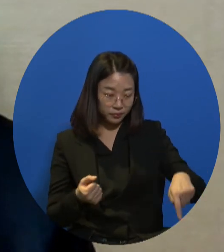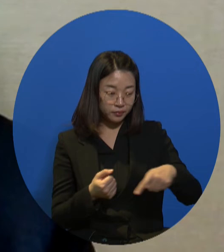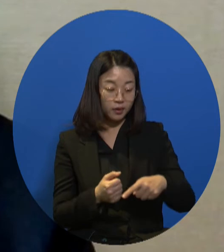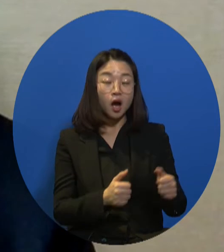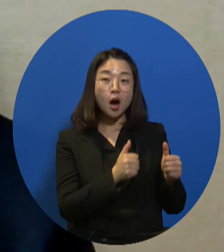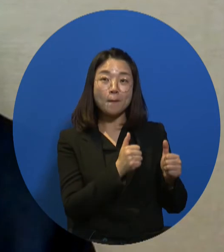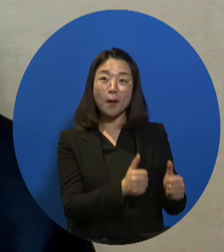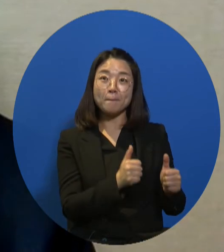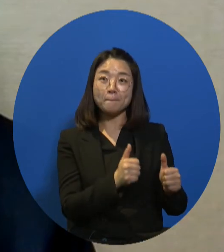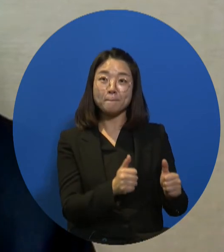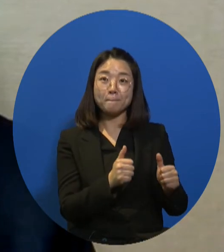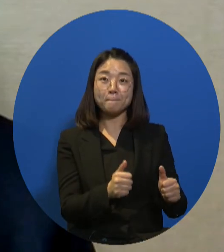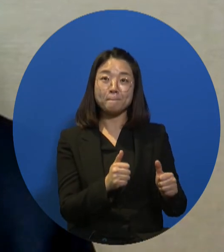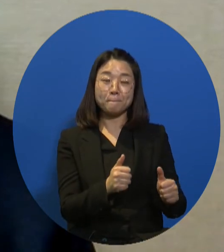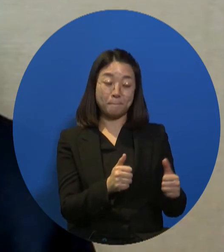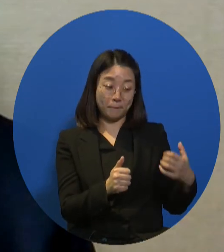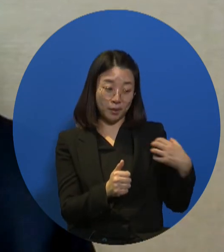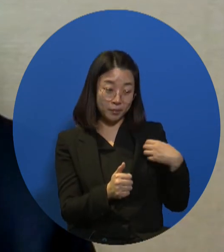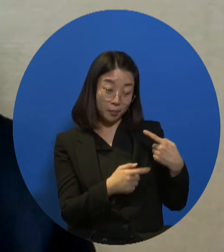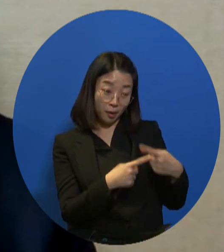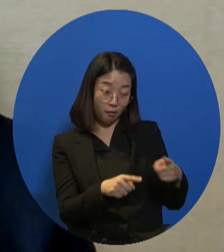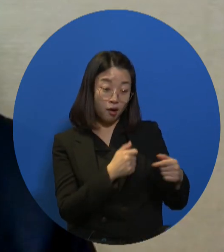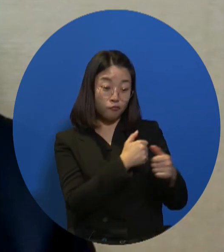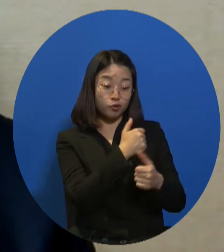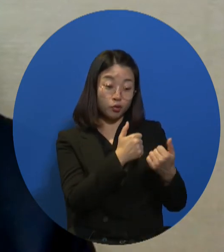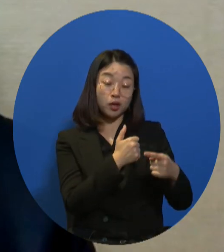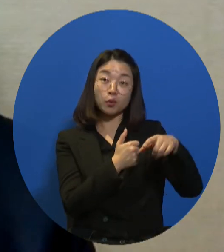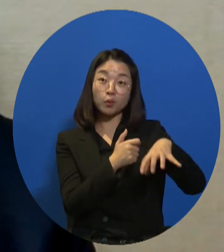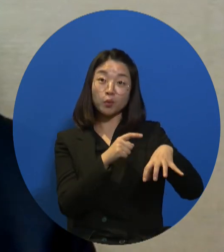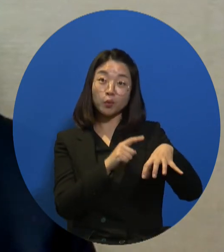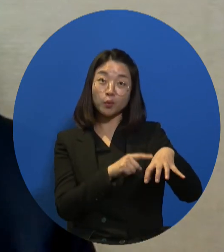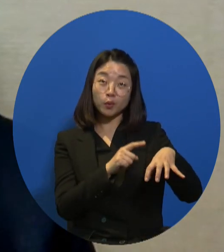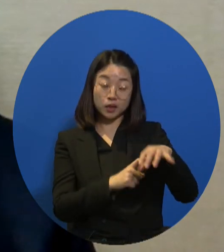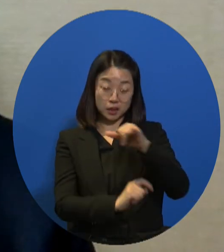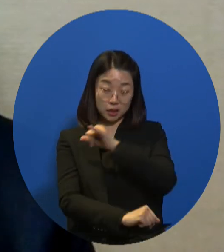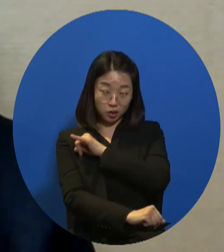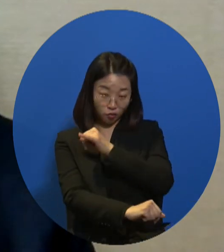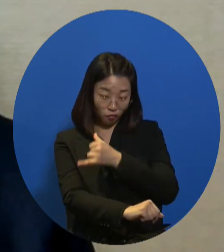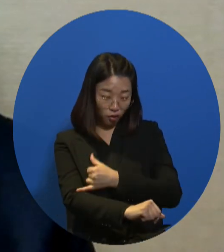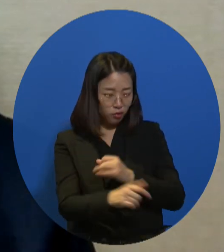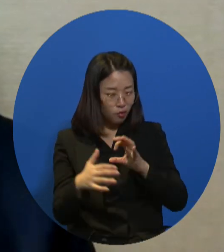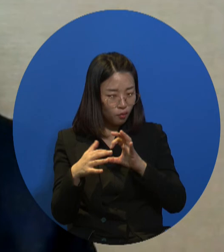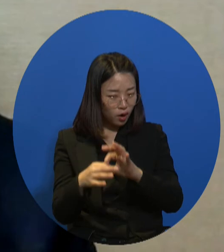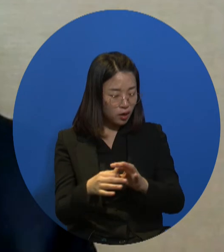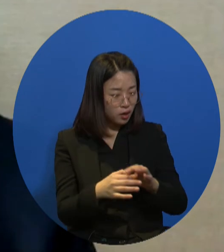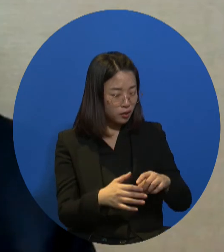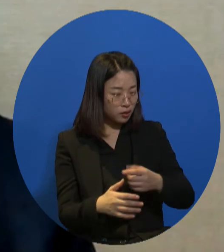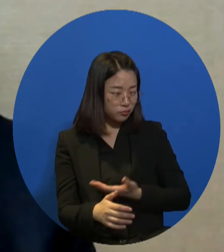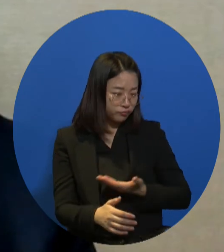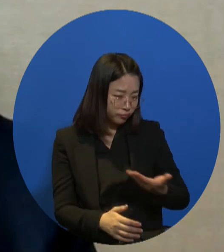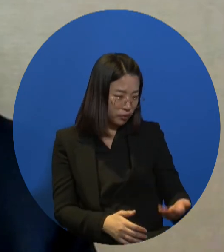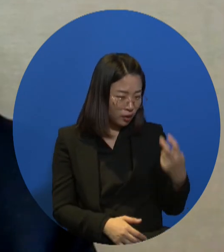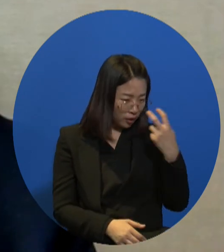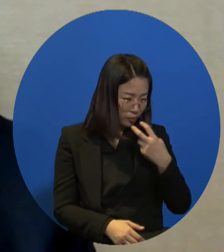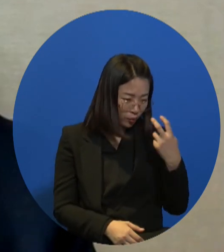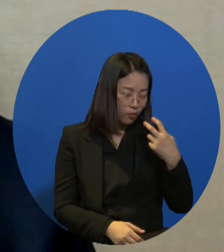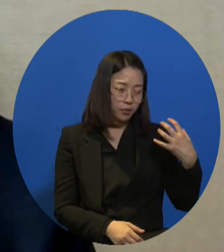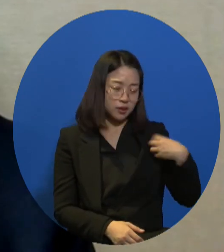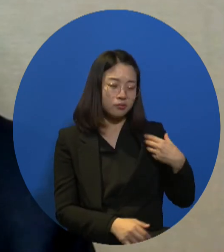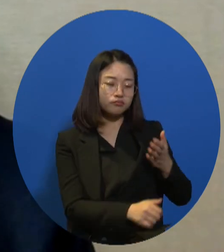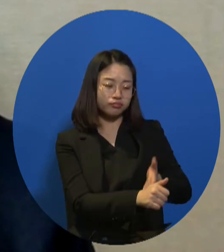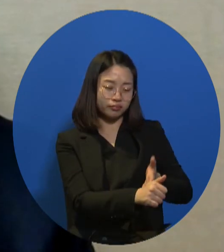because the National Assembly Judiciary Committee would examine any conflict or overlap of legislative